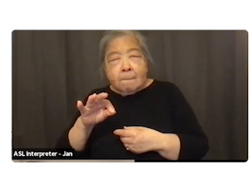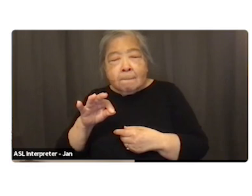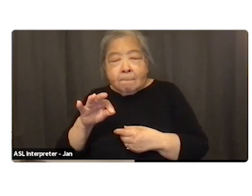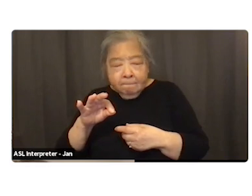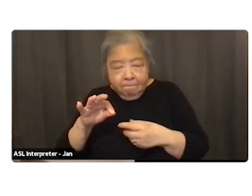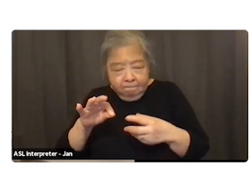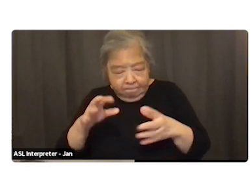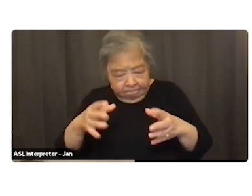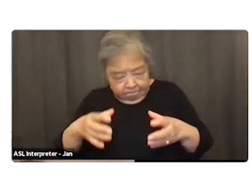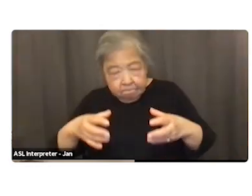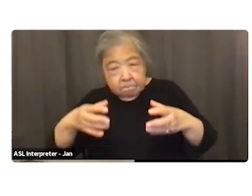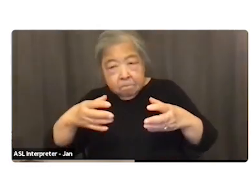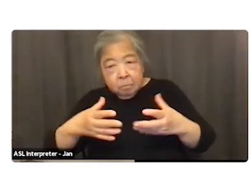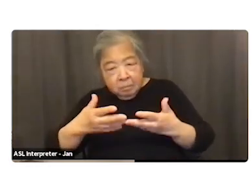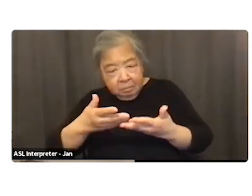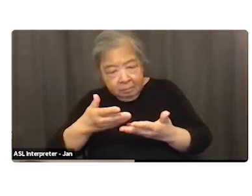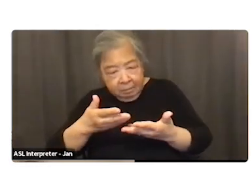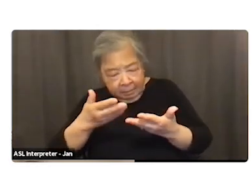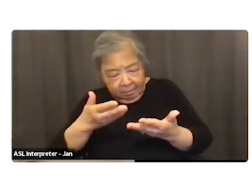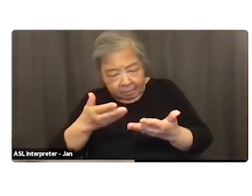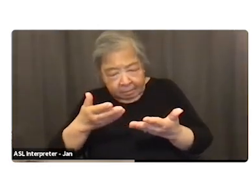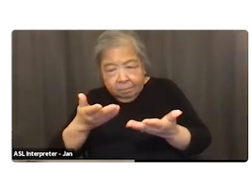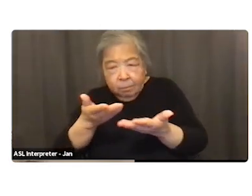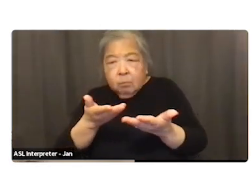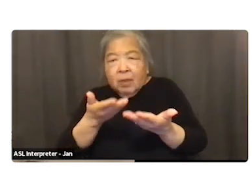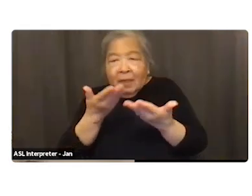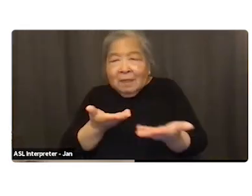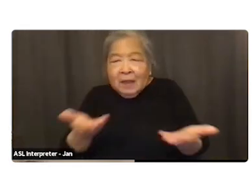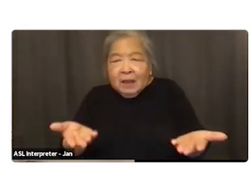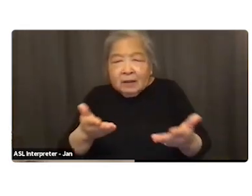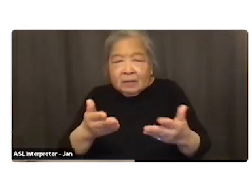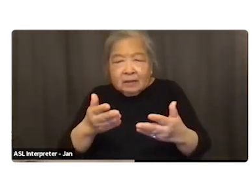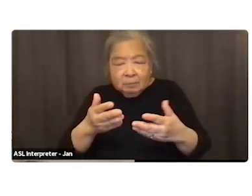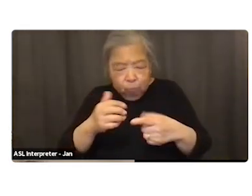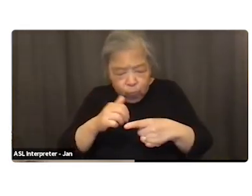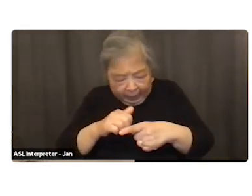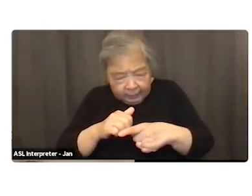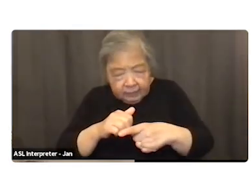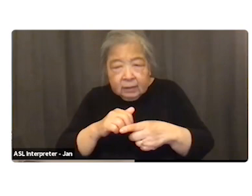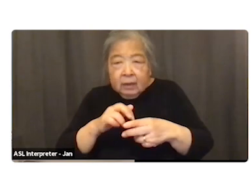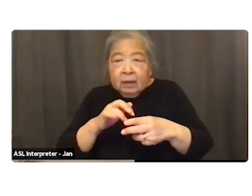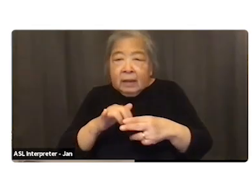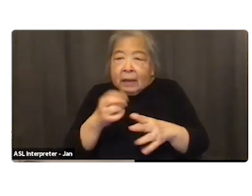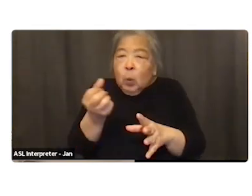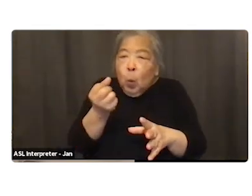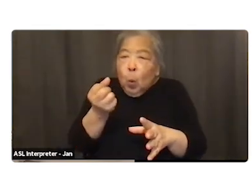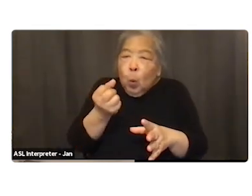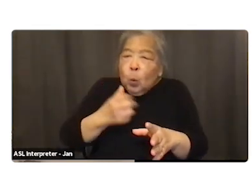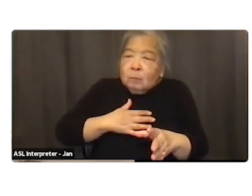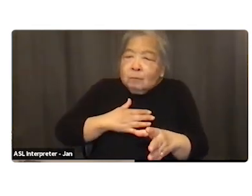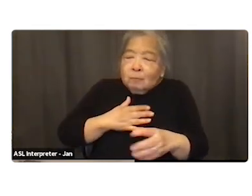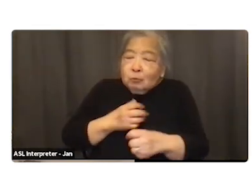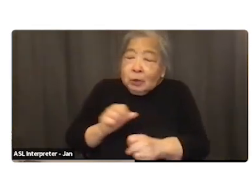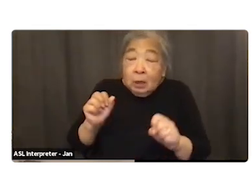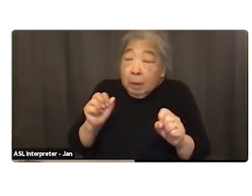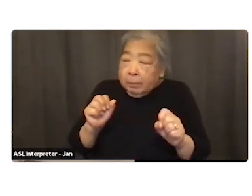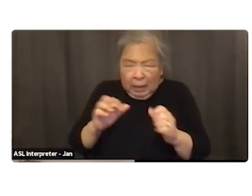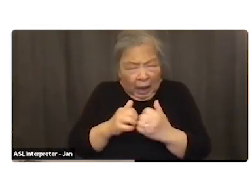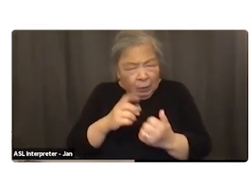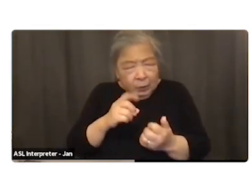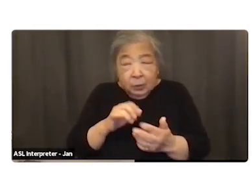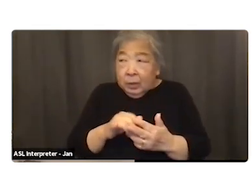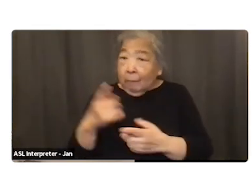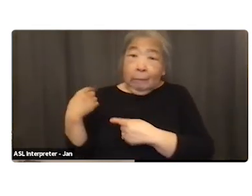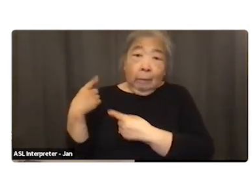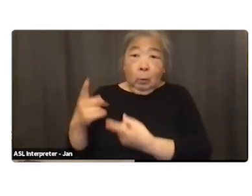container and practices to hold freedom, right? How do we function in a society that's free? We've never done that shit before. It's a tall